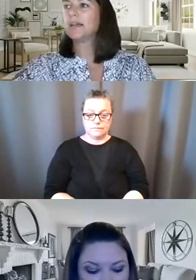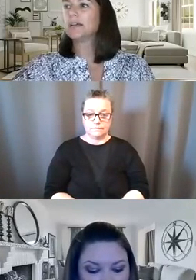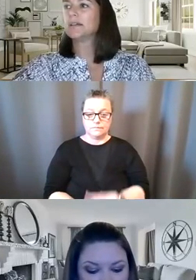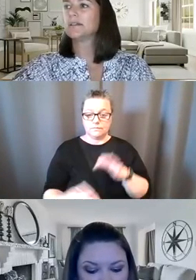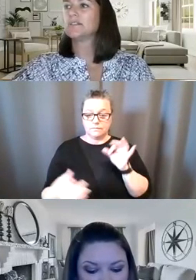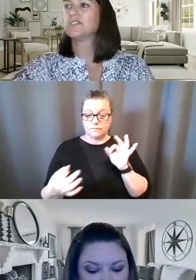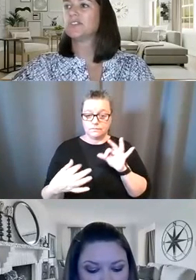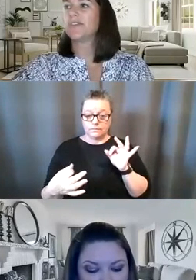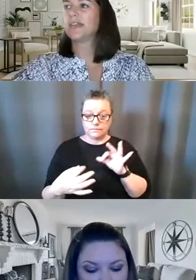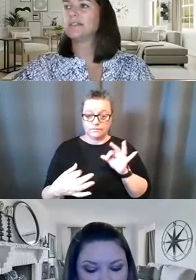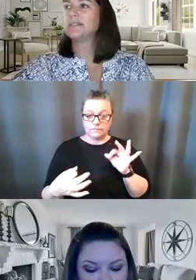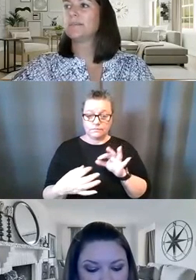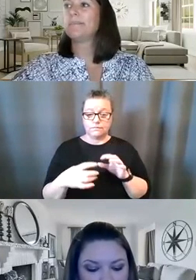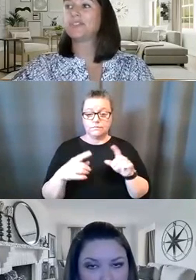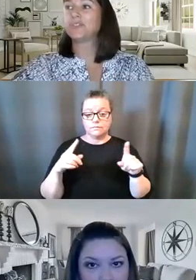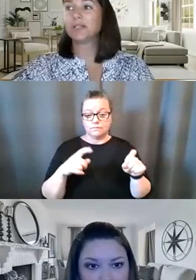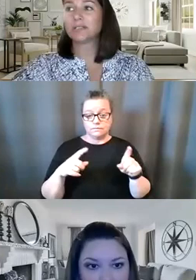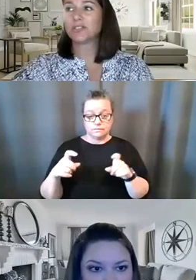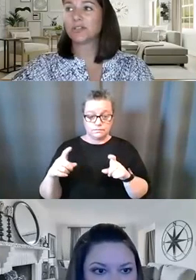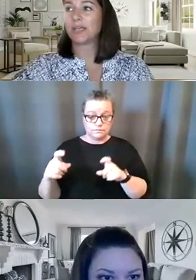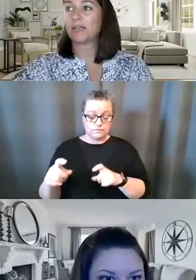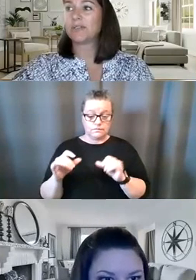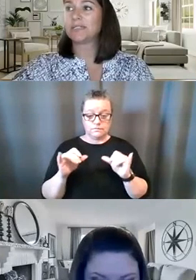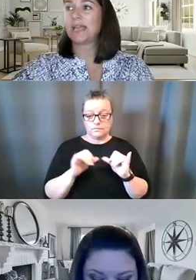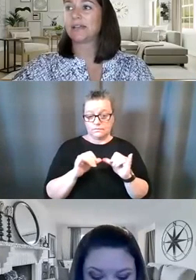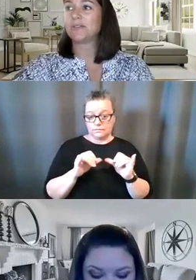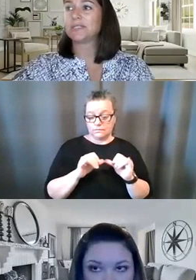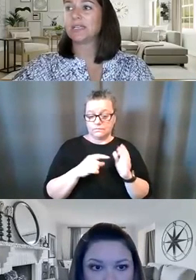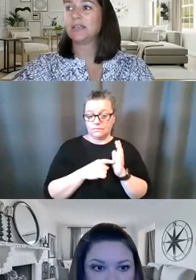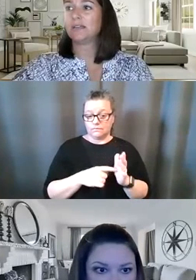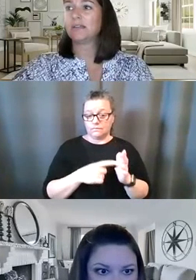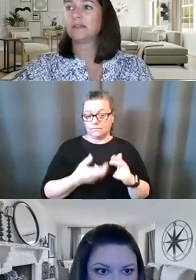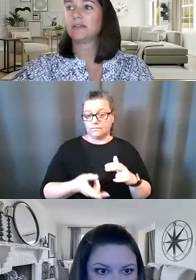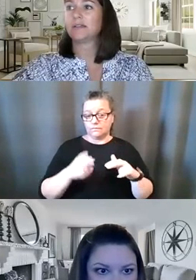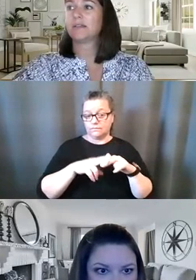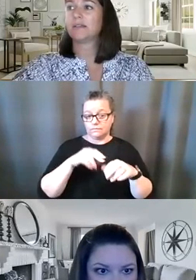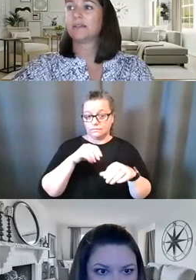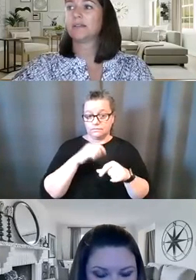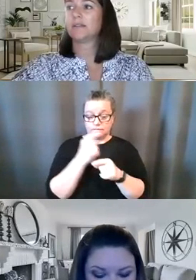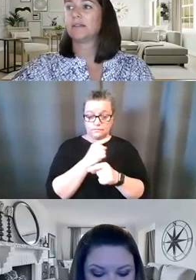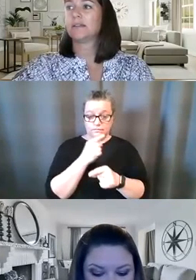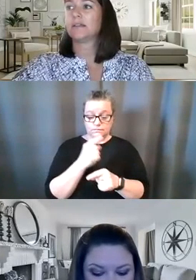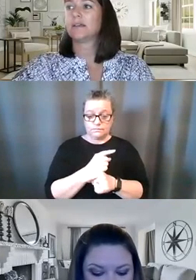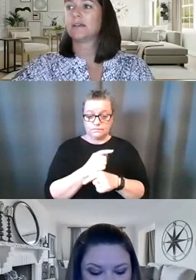feedback, surveys, metrics showing an increase in accuracy,